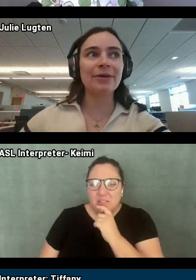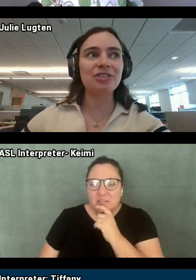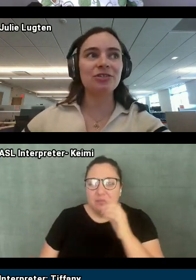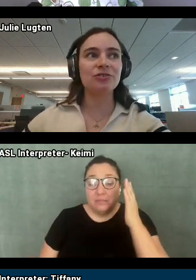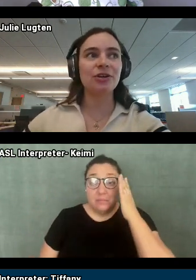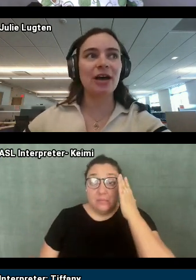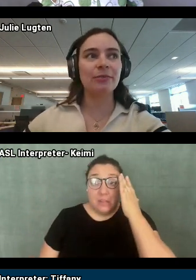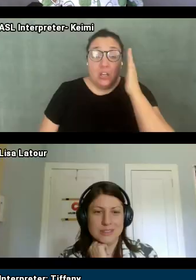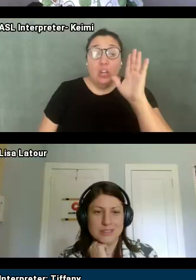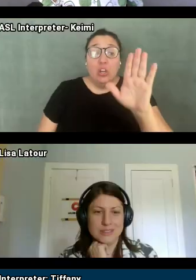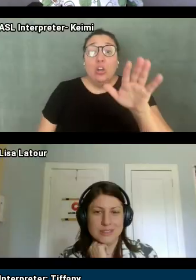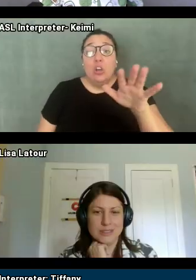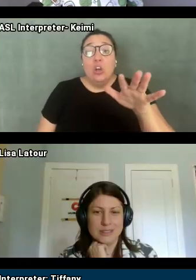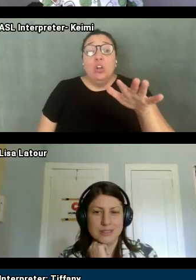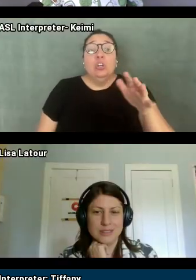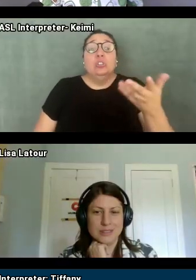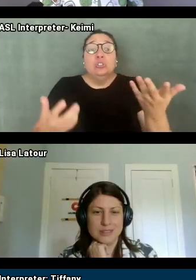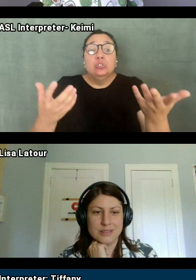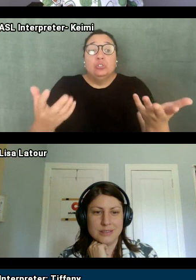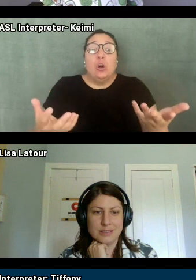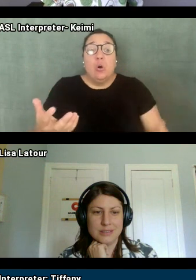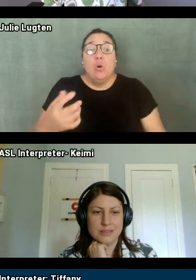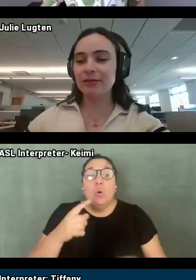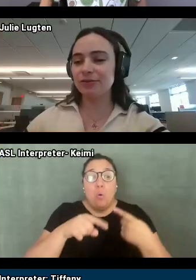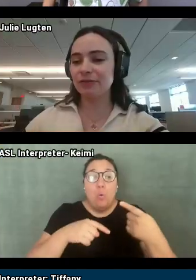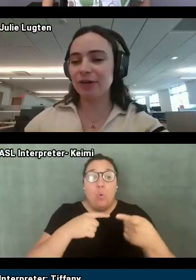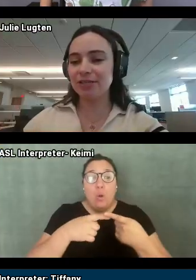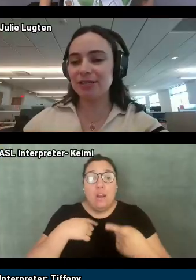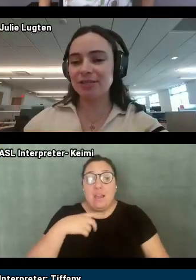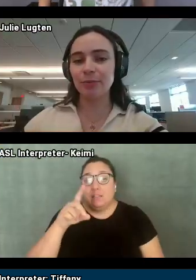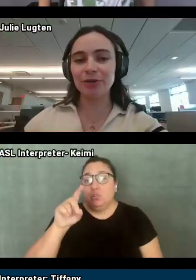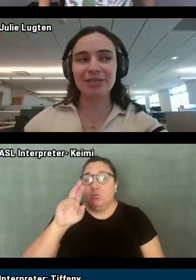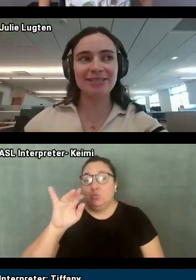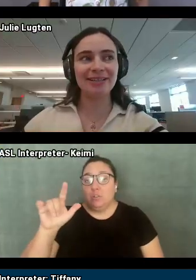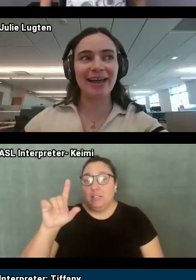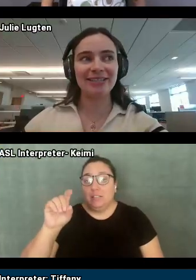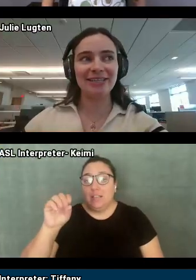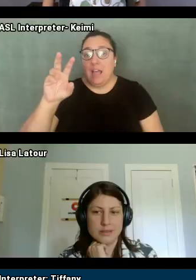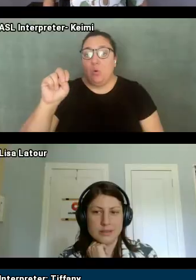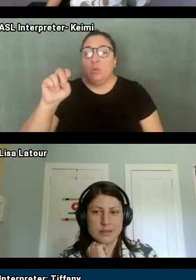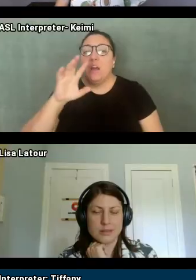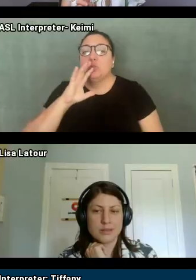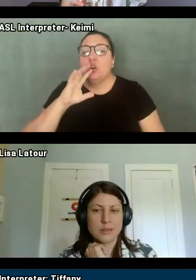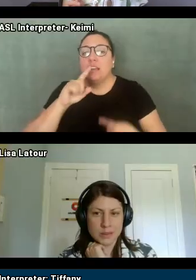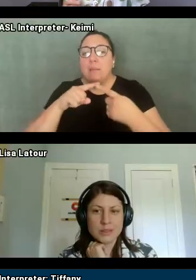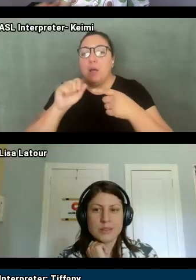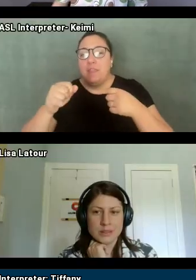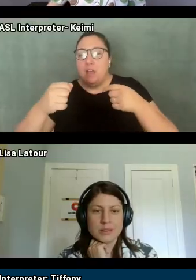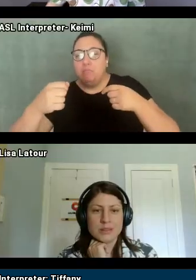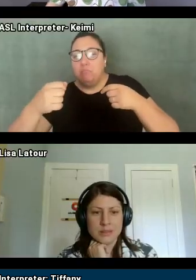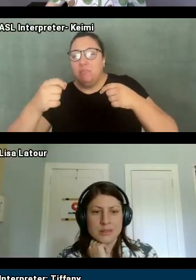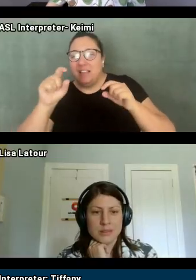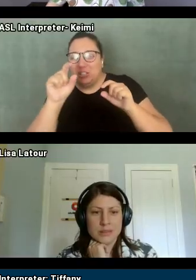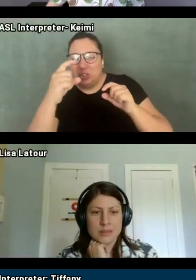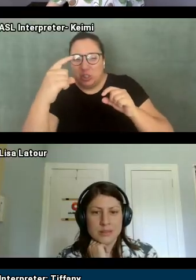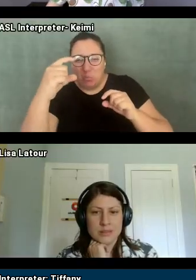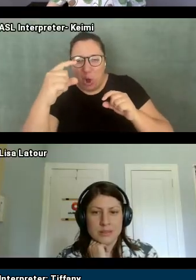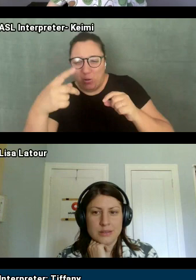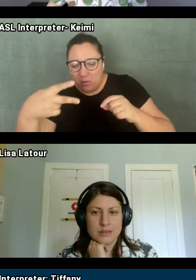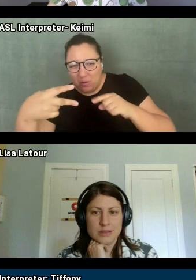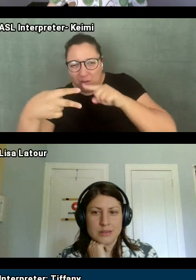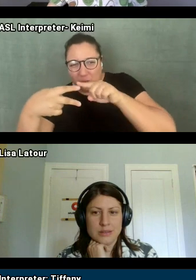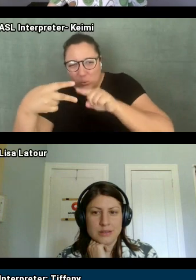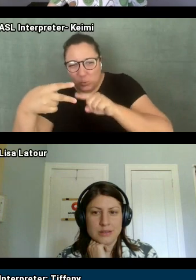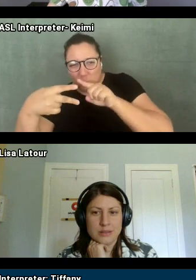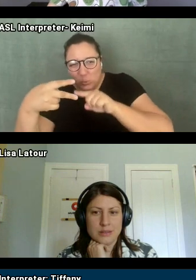So when I mentioned drill down property, I think I was referring to this multi-select here, how there are these two